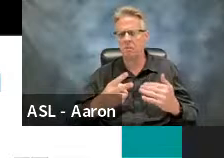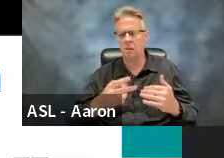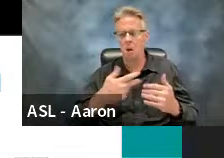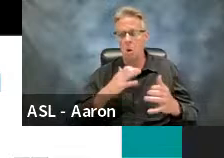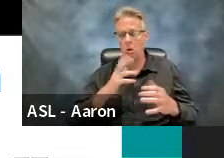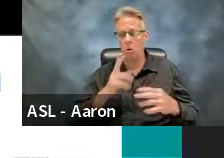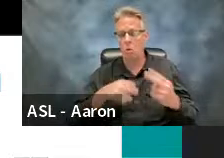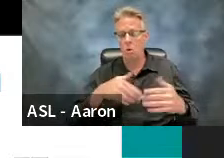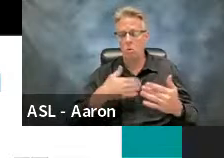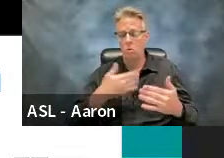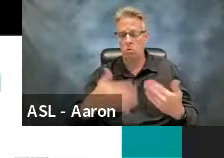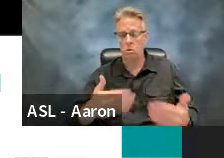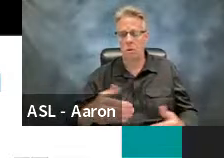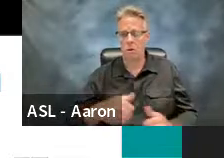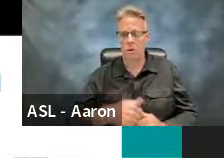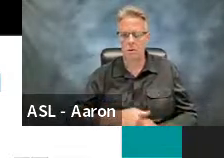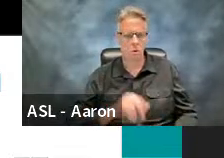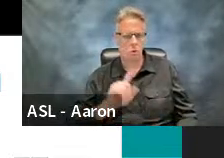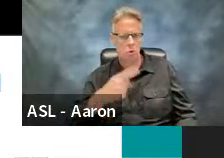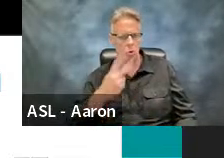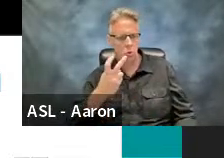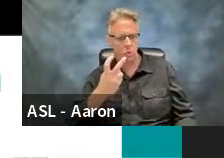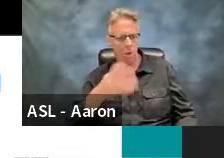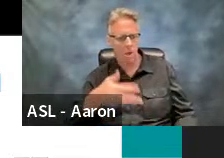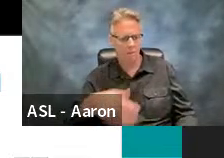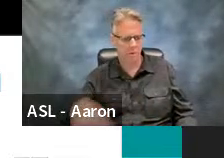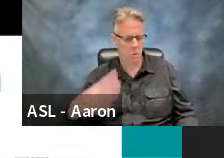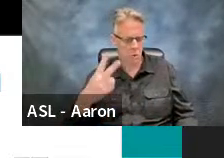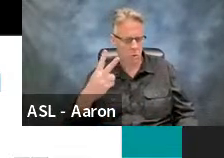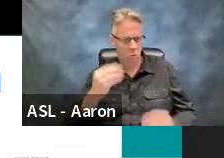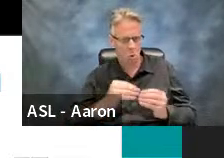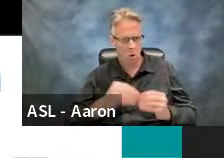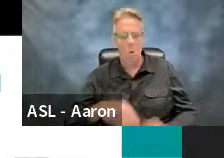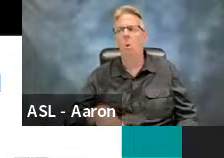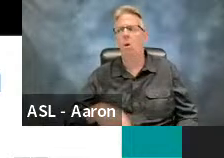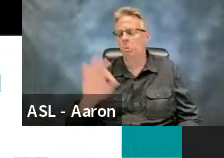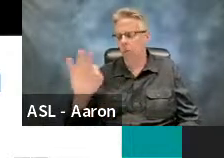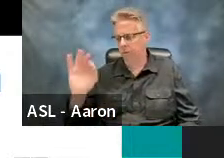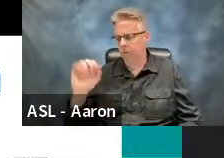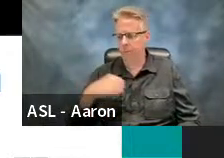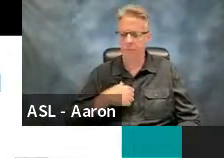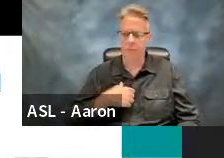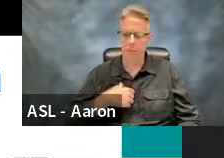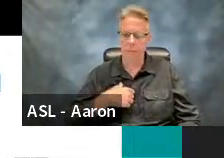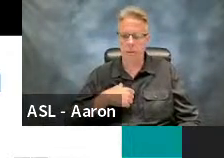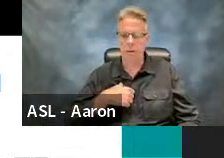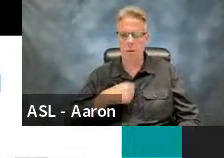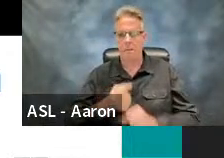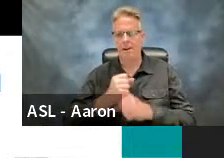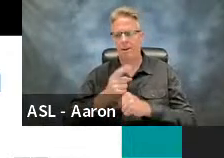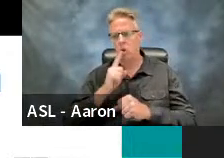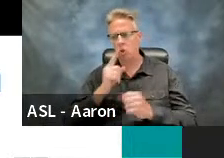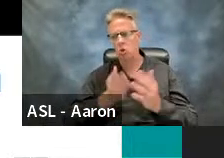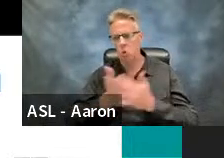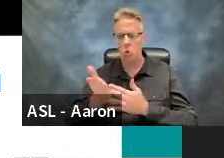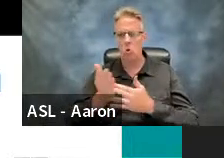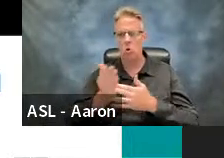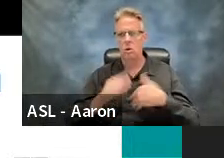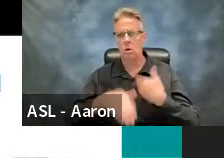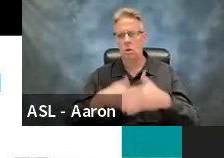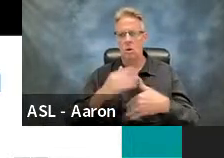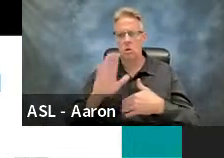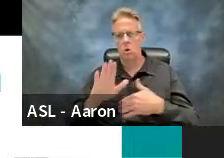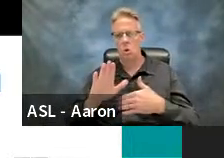through this. There's just two more. Okay, awesome. Yeah. Okay, well let's make sure you get through the rest of your